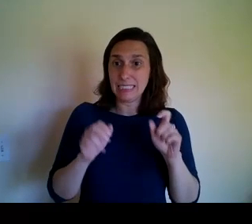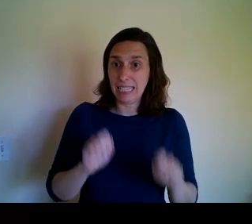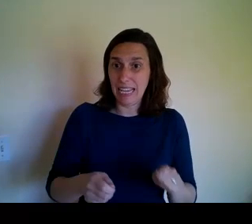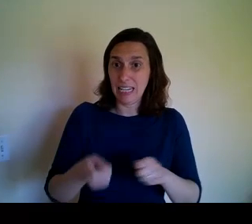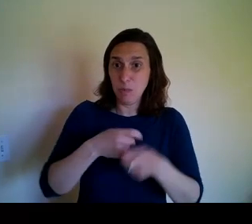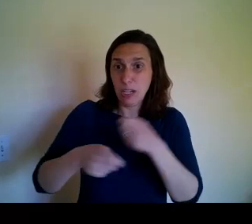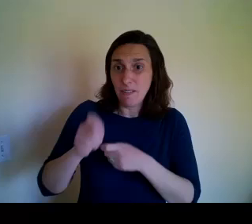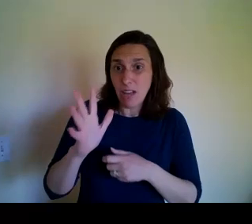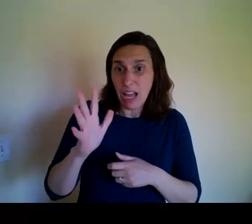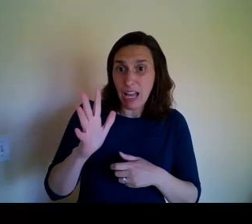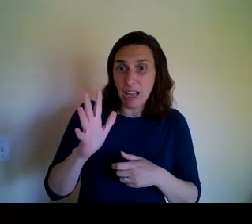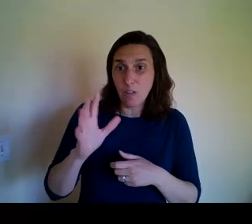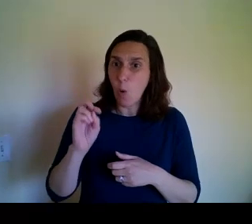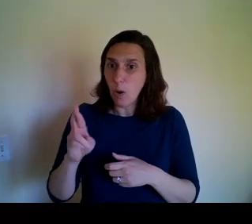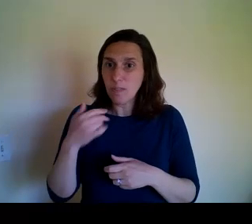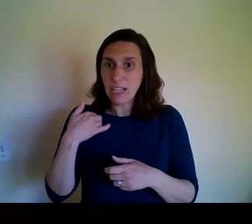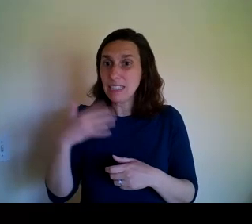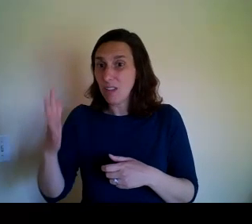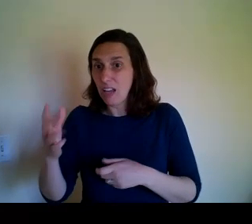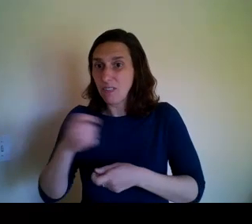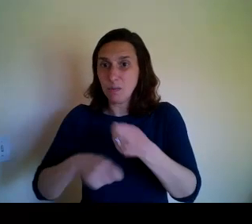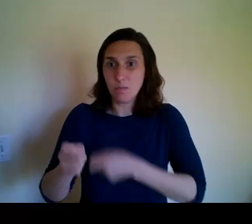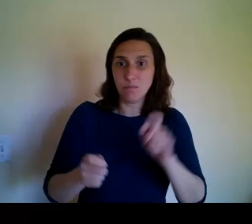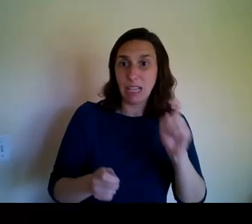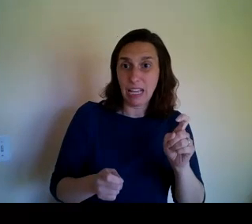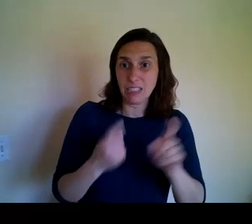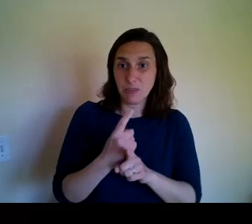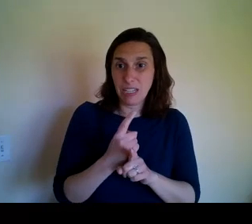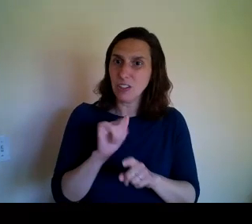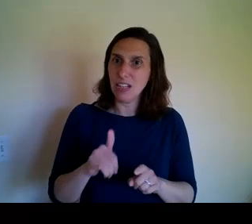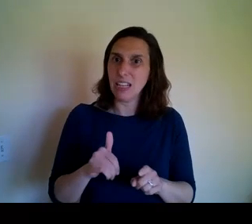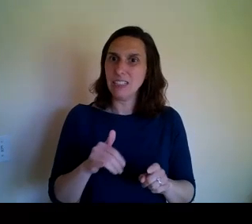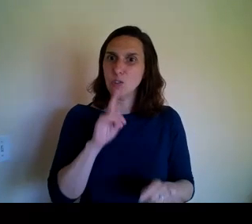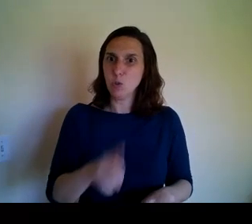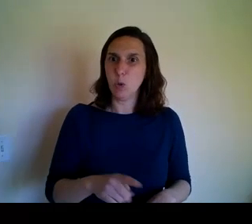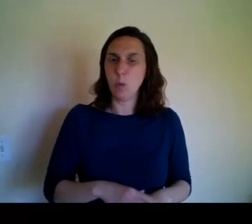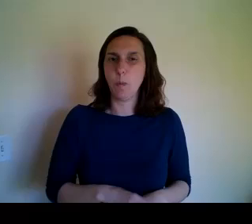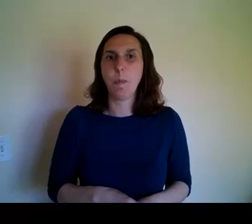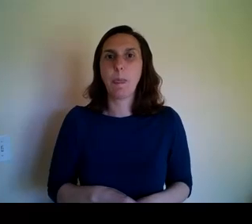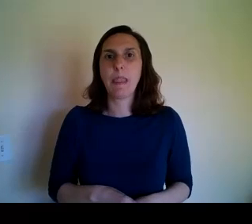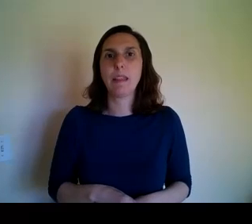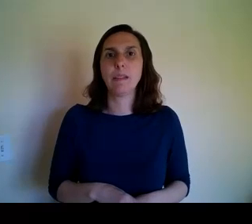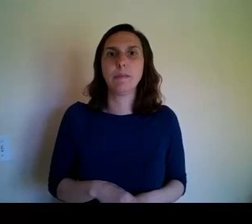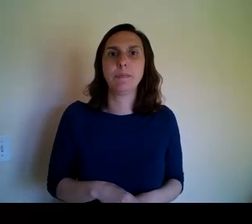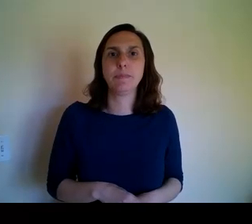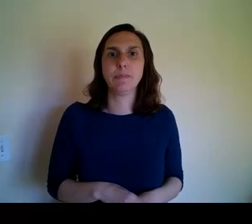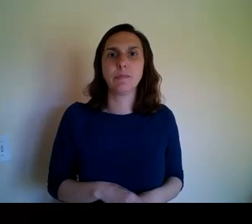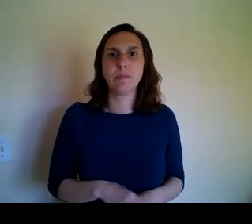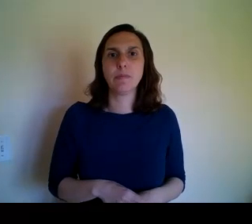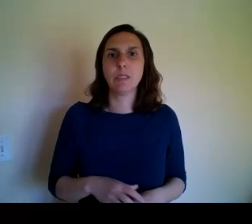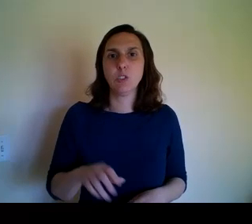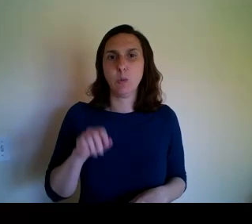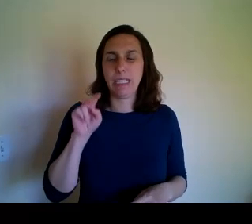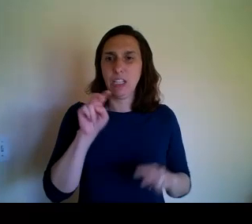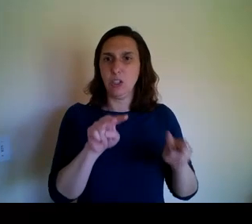also tells me wherever I see 5, I can put in x. And so this equality holds true. So we can look as the function